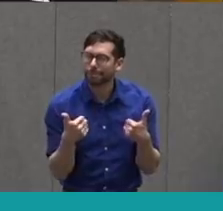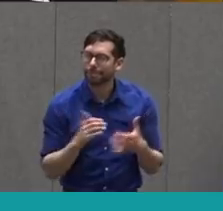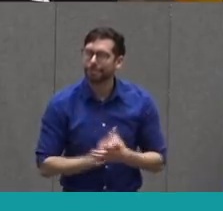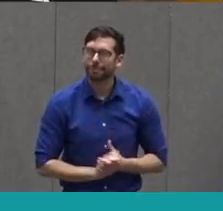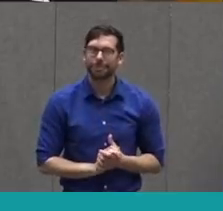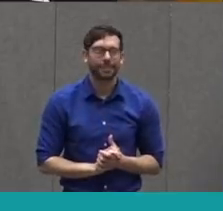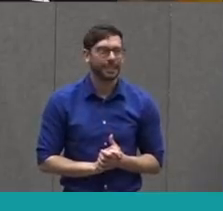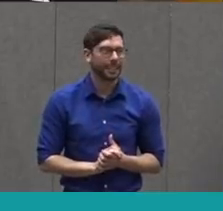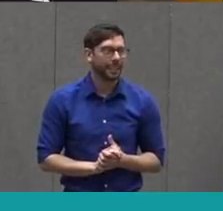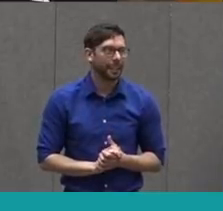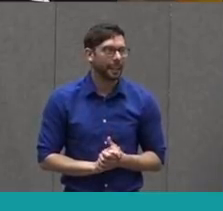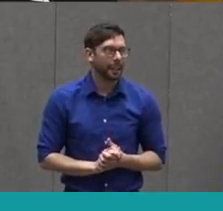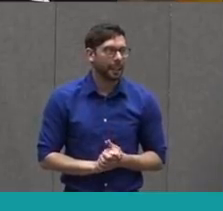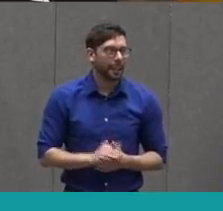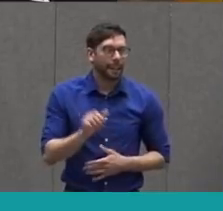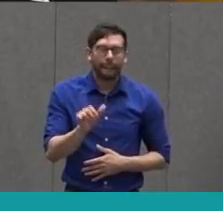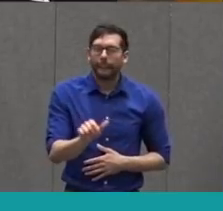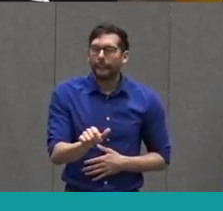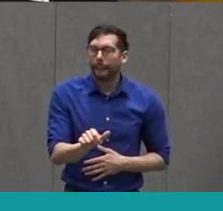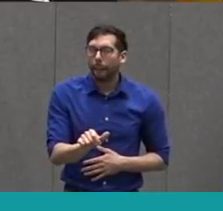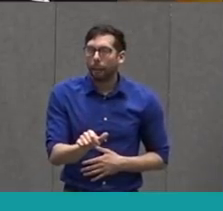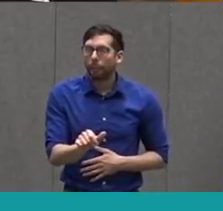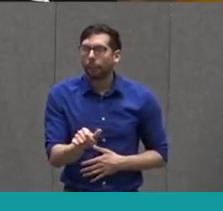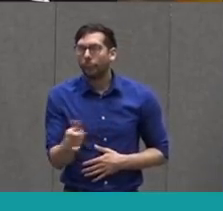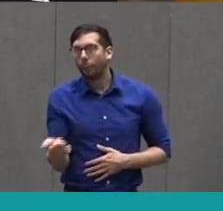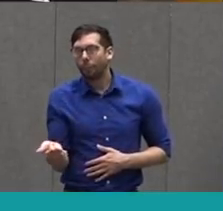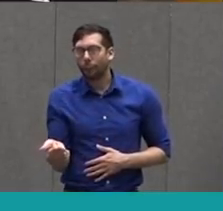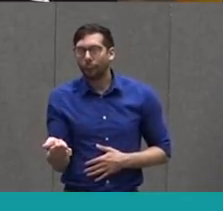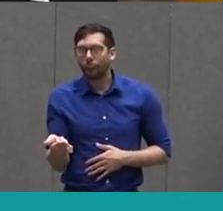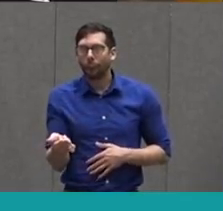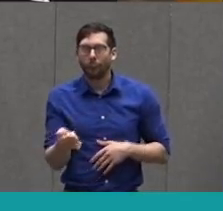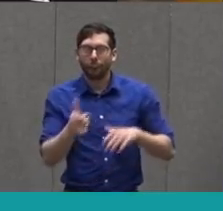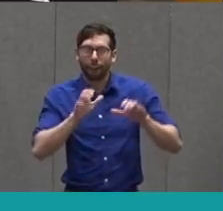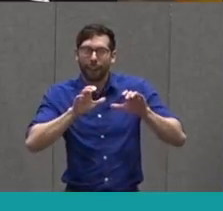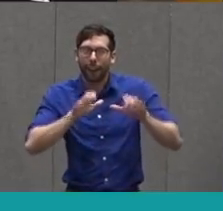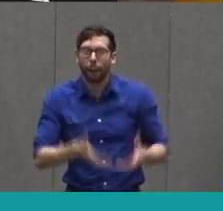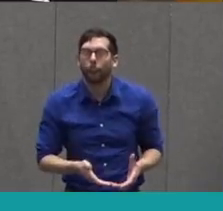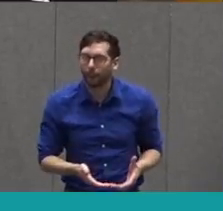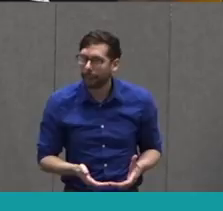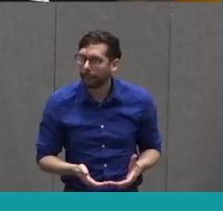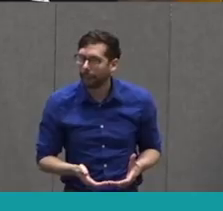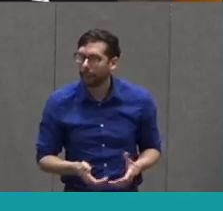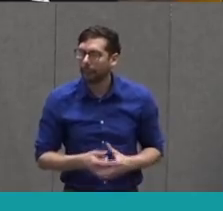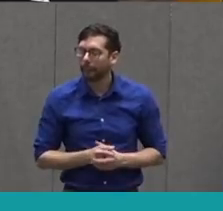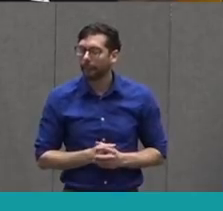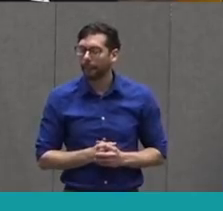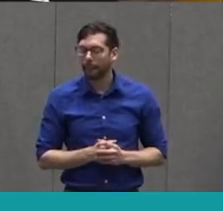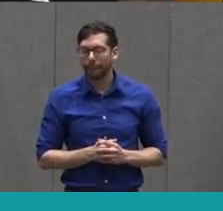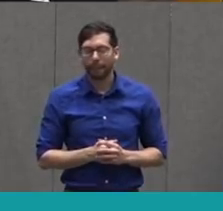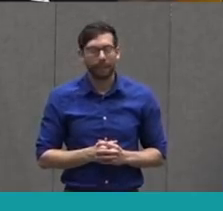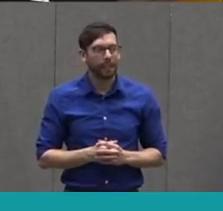another category that we're going to explore. What about